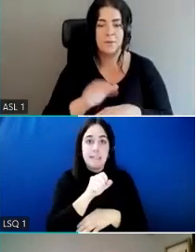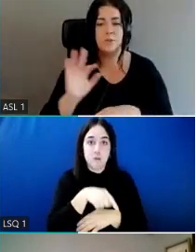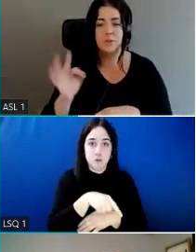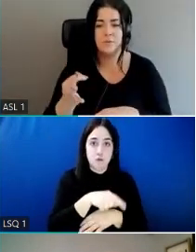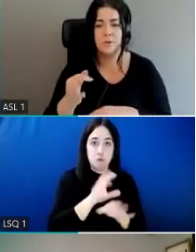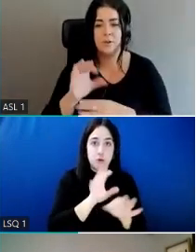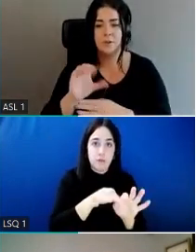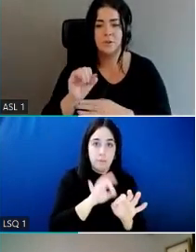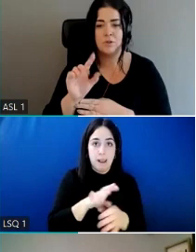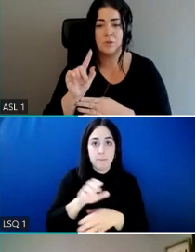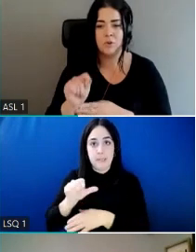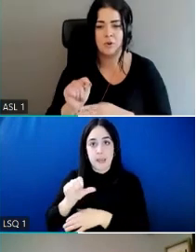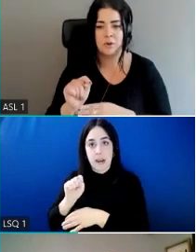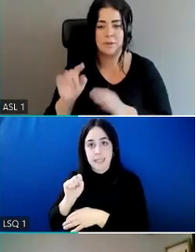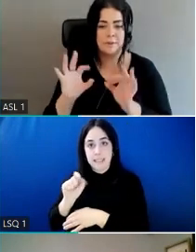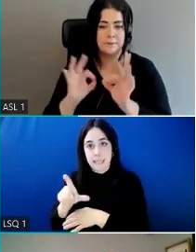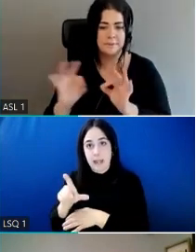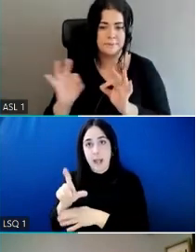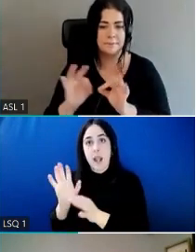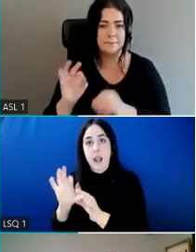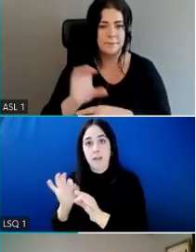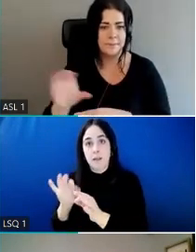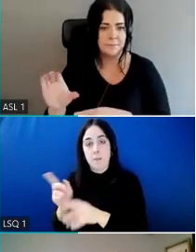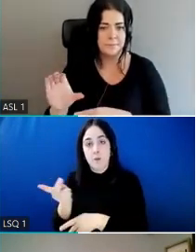captioning are also provided.